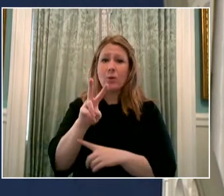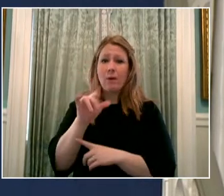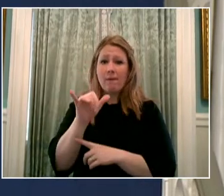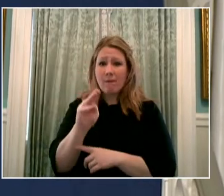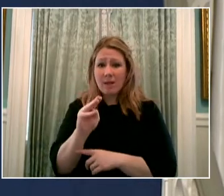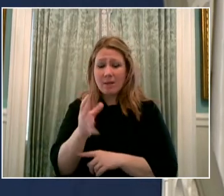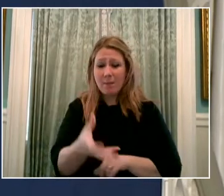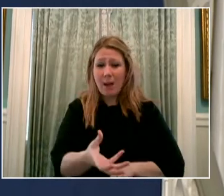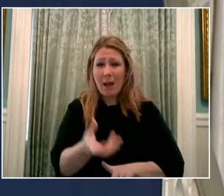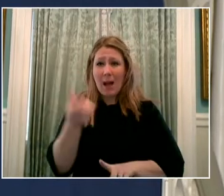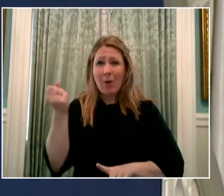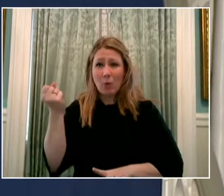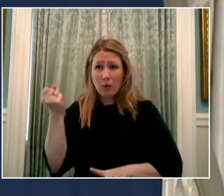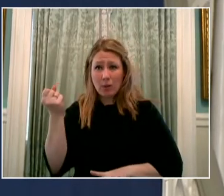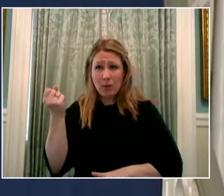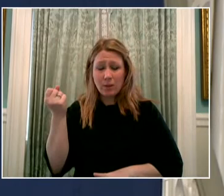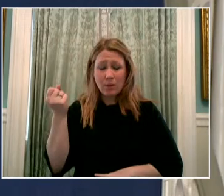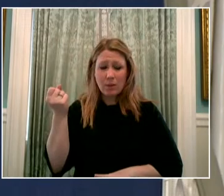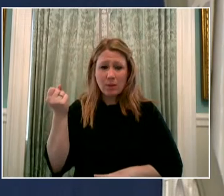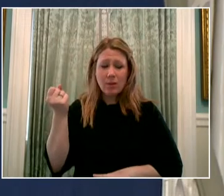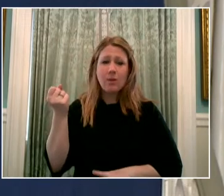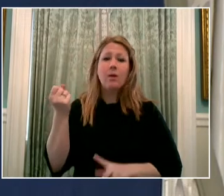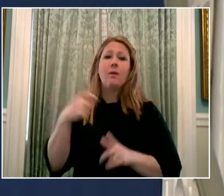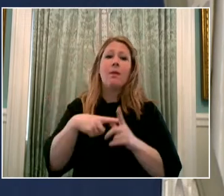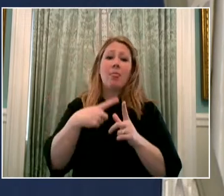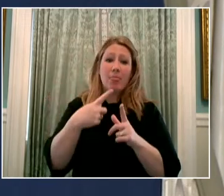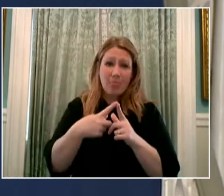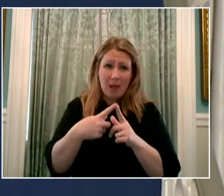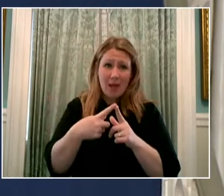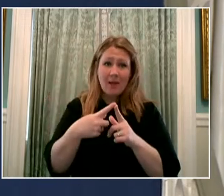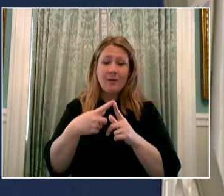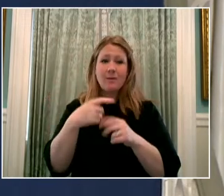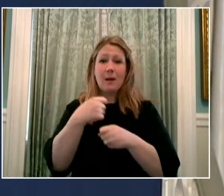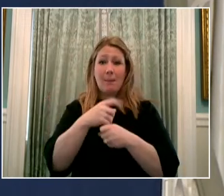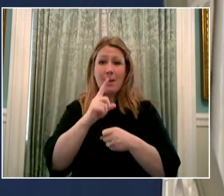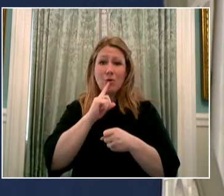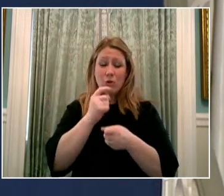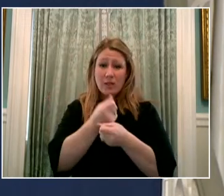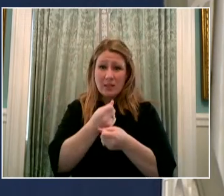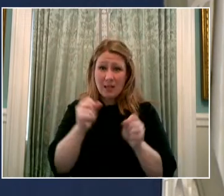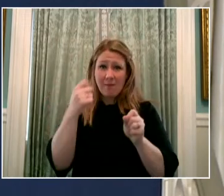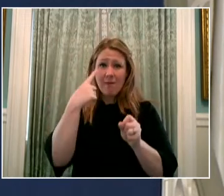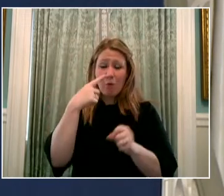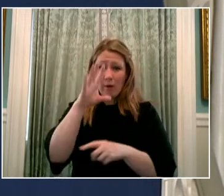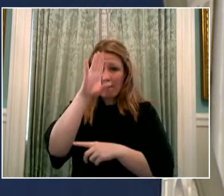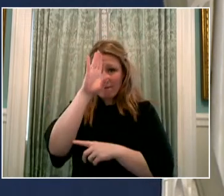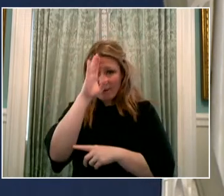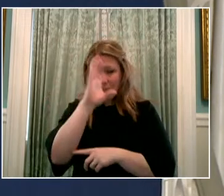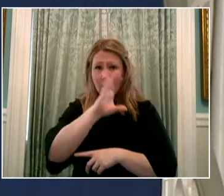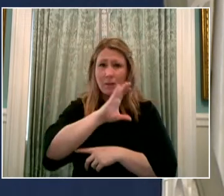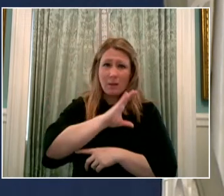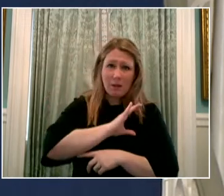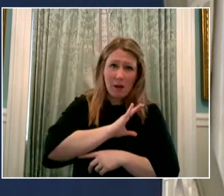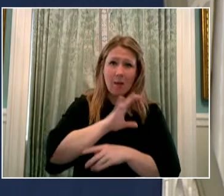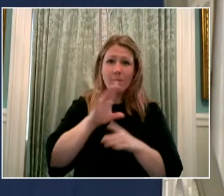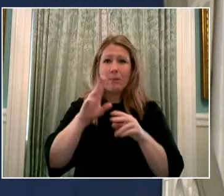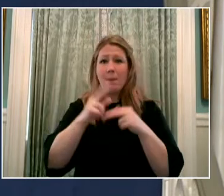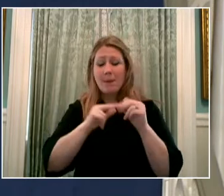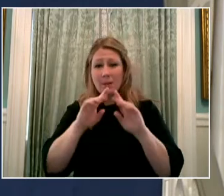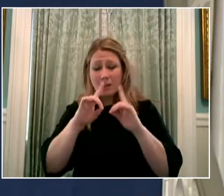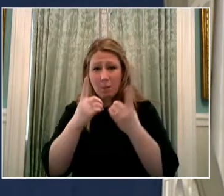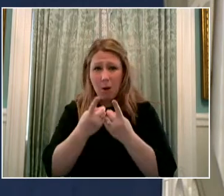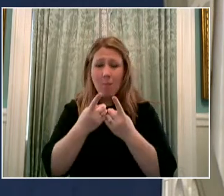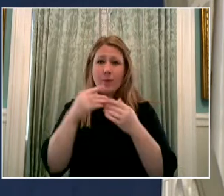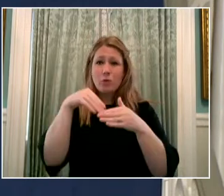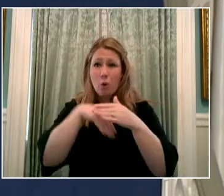that's possible to make sure it's safe for firefighters and other building department first responders. And one of the